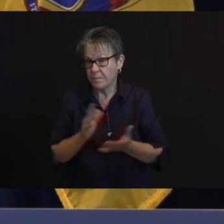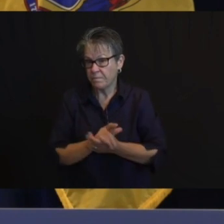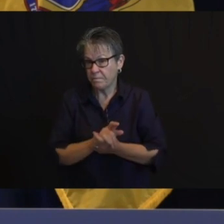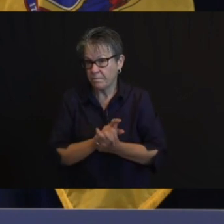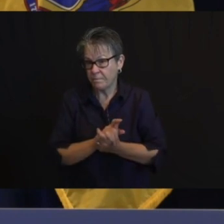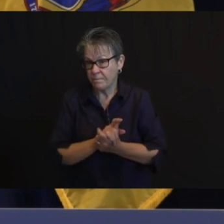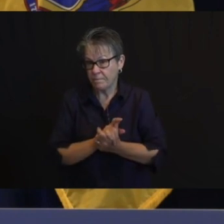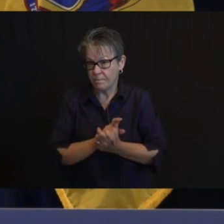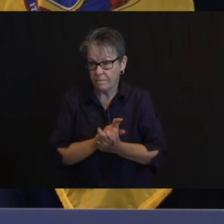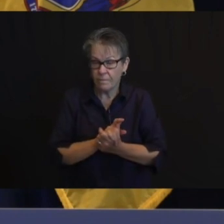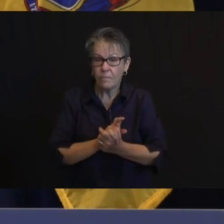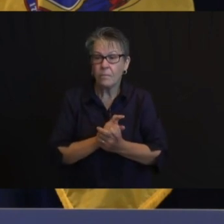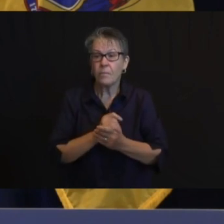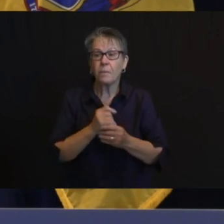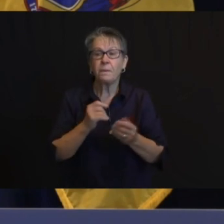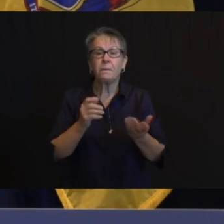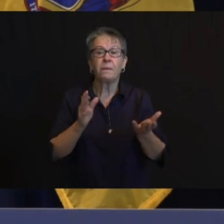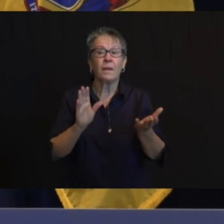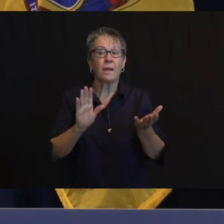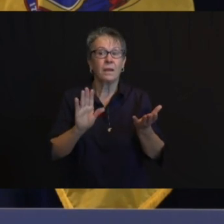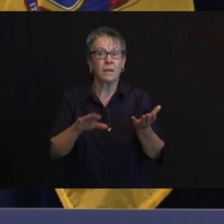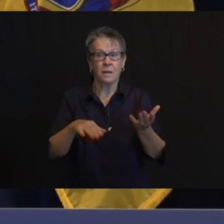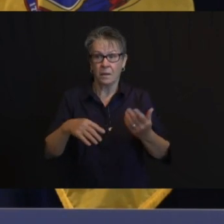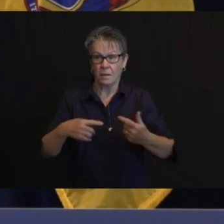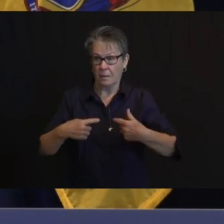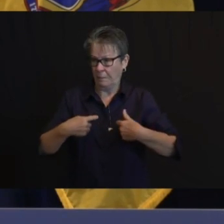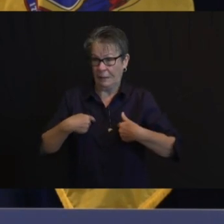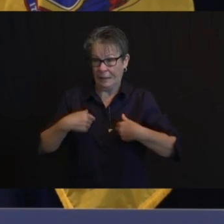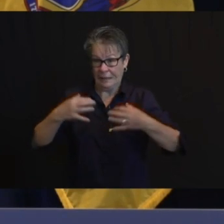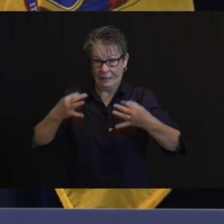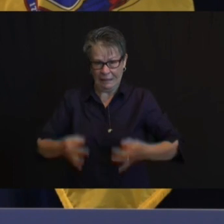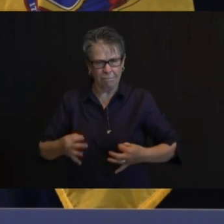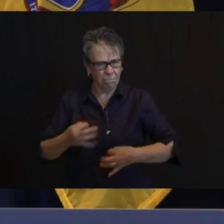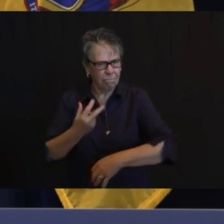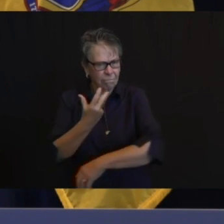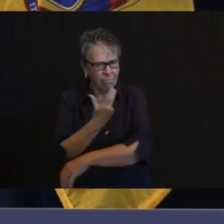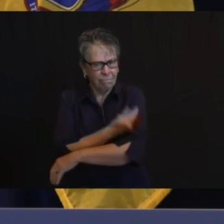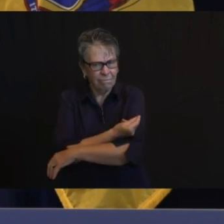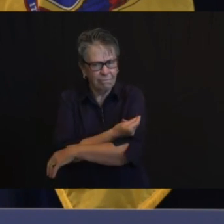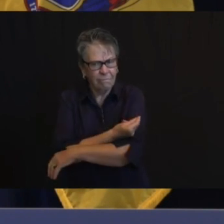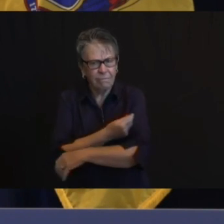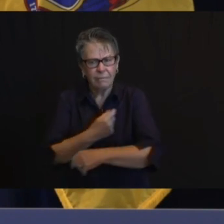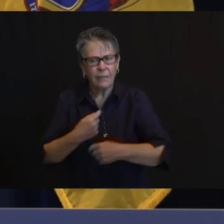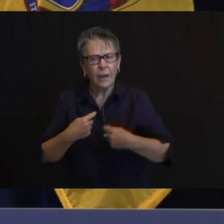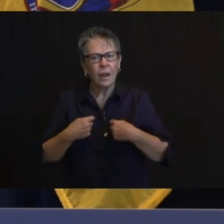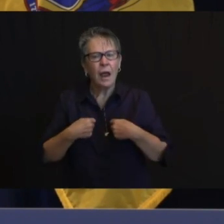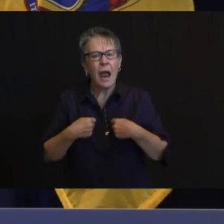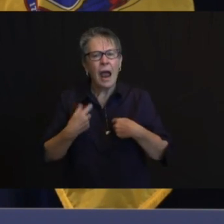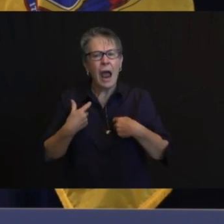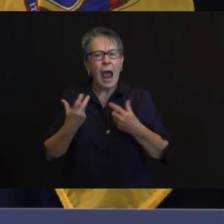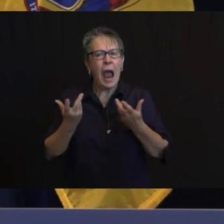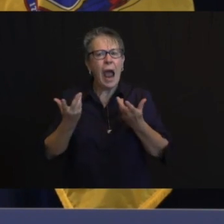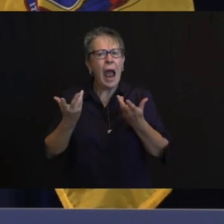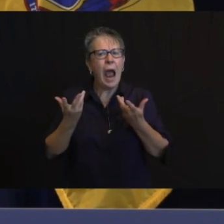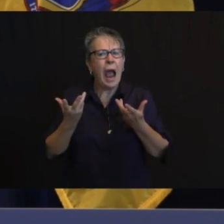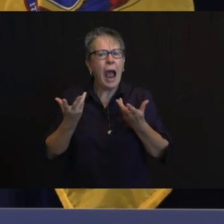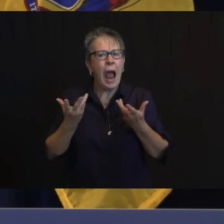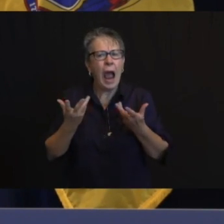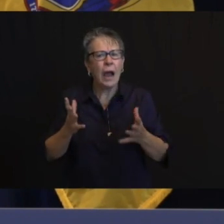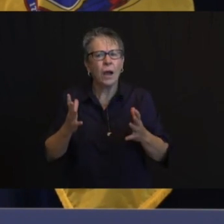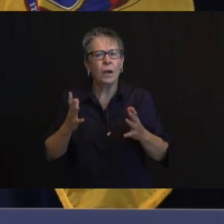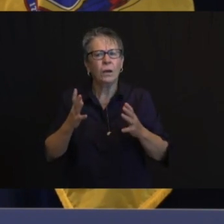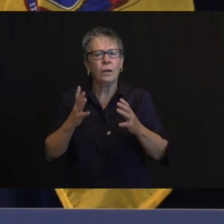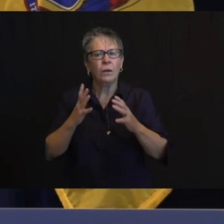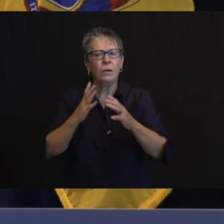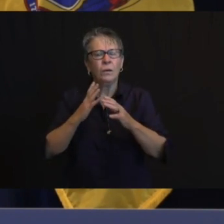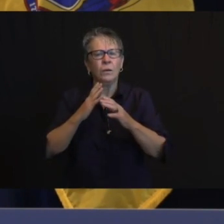absolutely. I don't want to prevent. So I would just say I don't want to prevent even one single healthcare worker